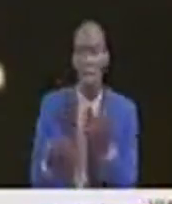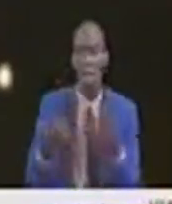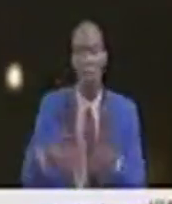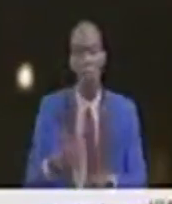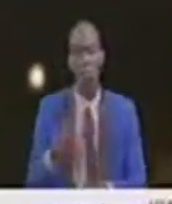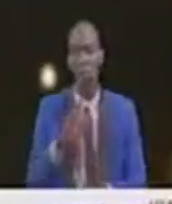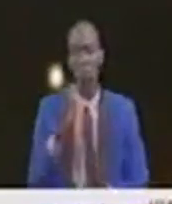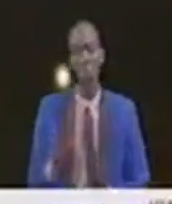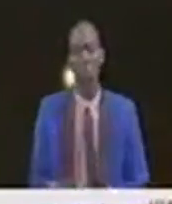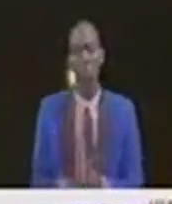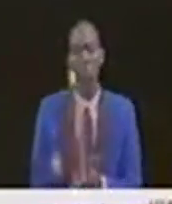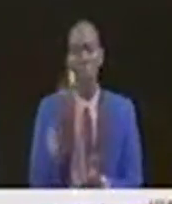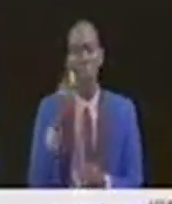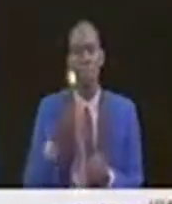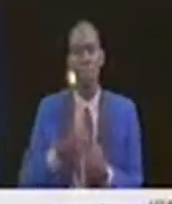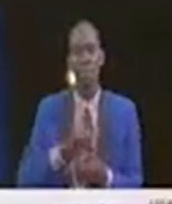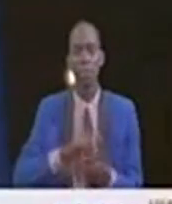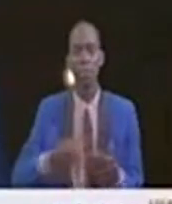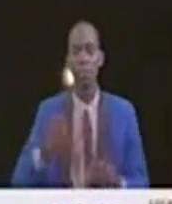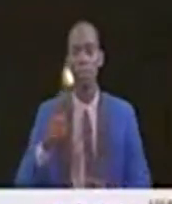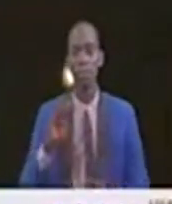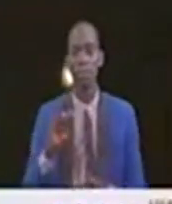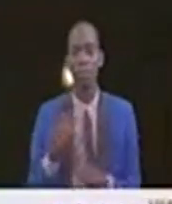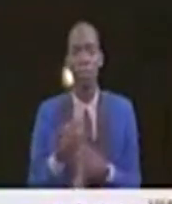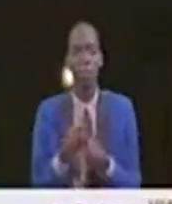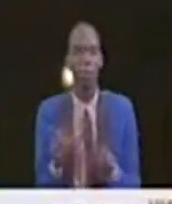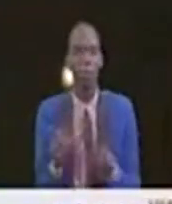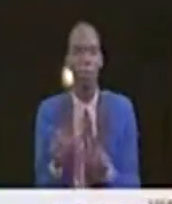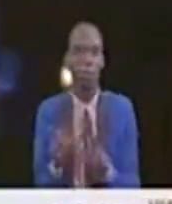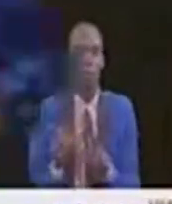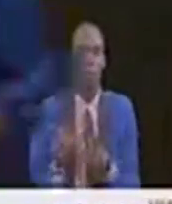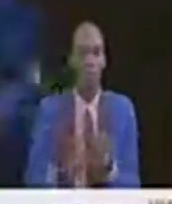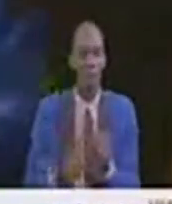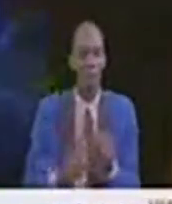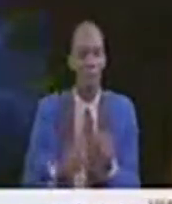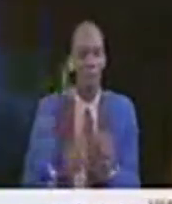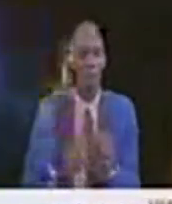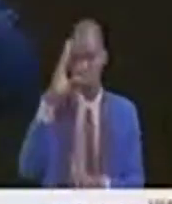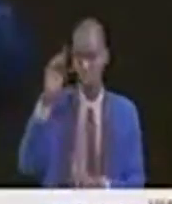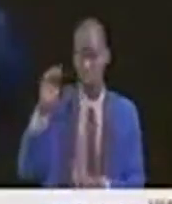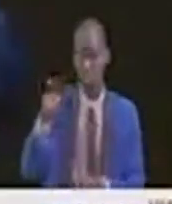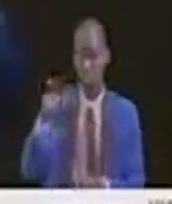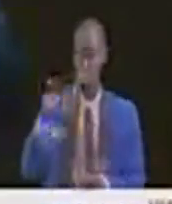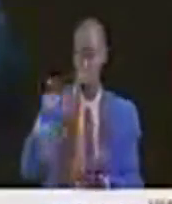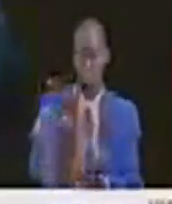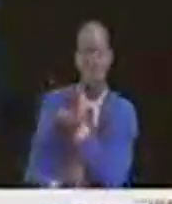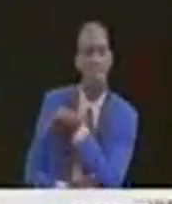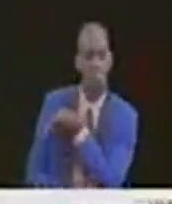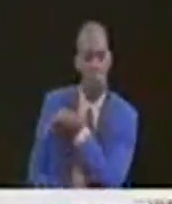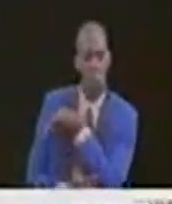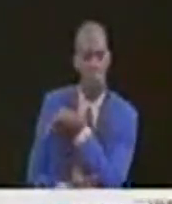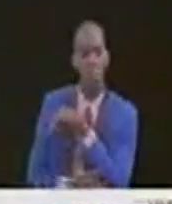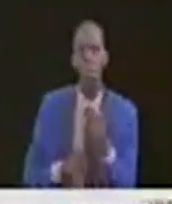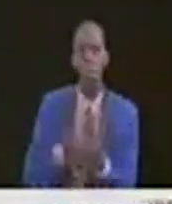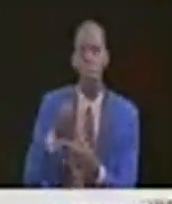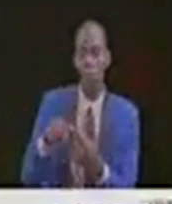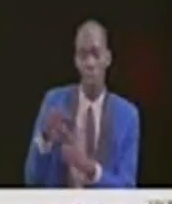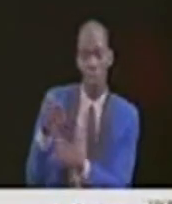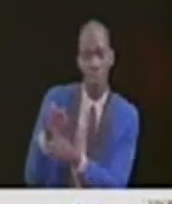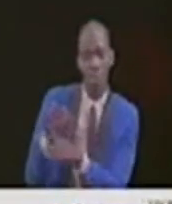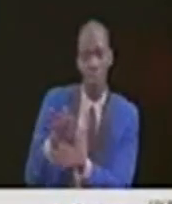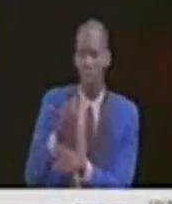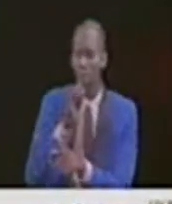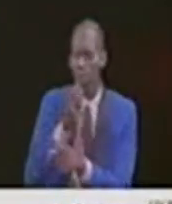verse 14. In verse 14, but every man is tempted when he is drawn